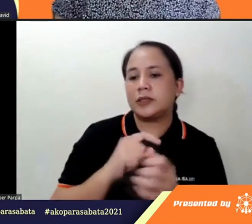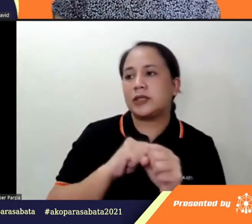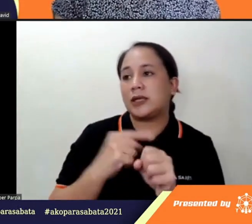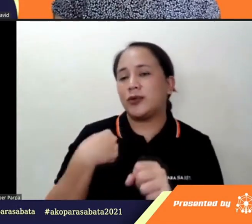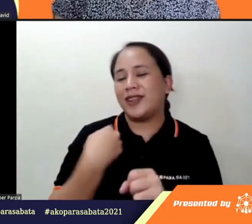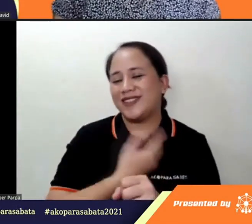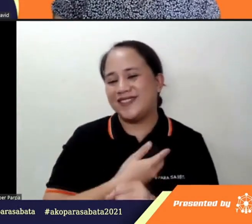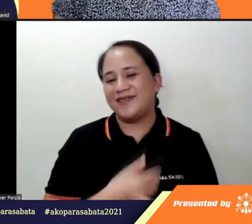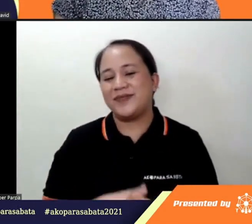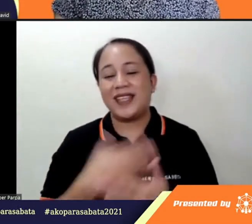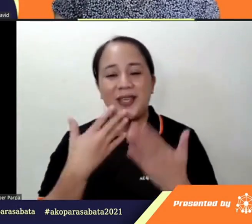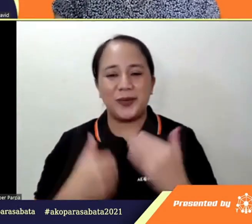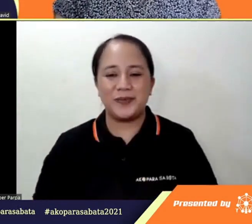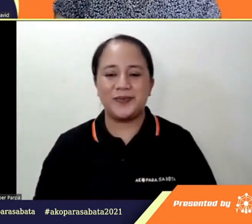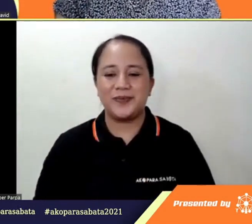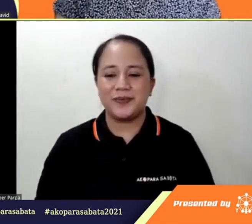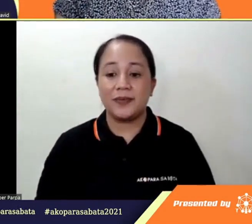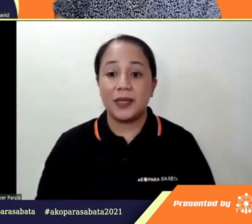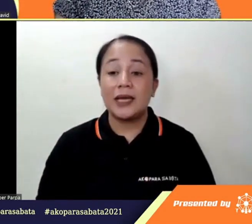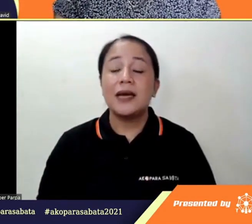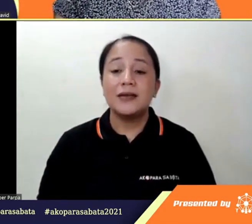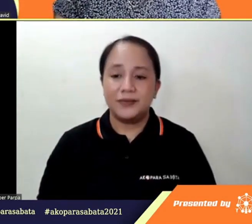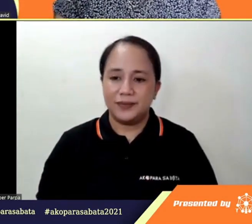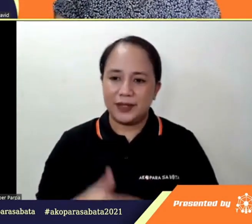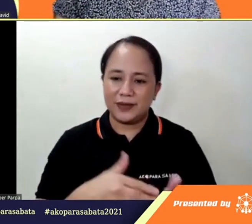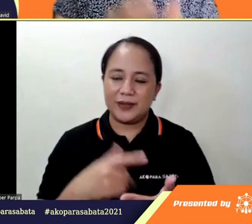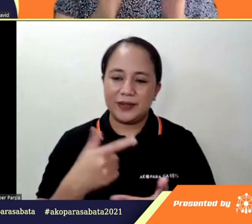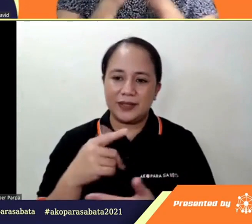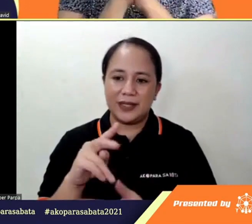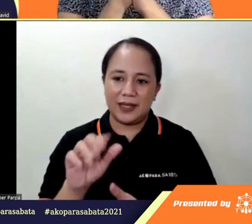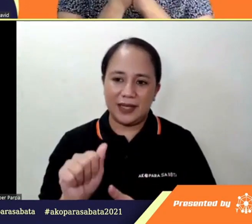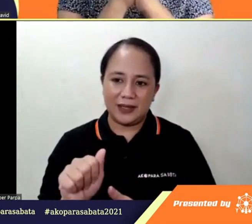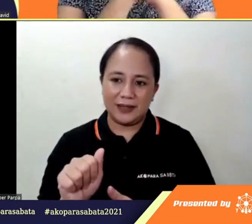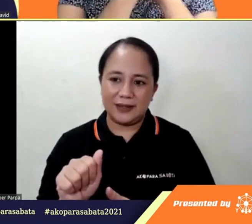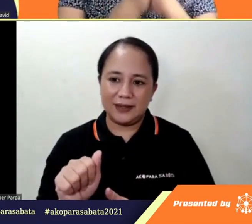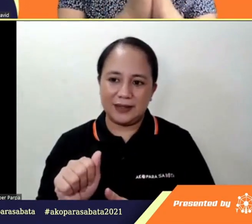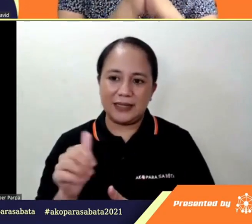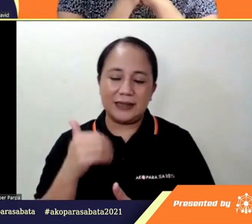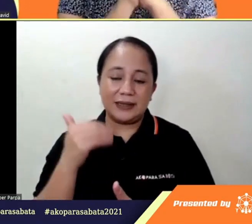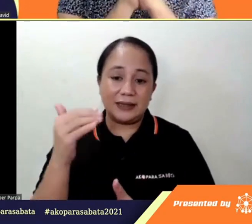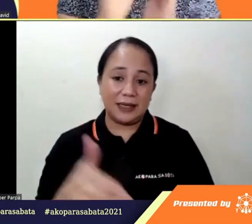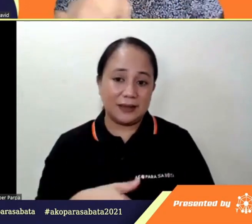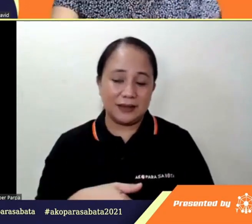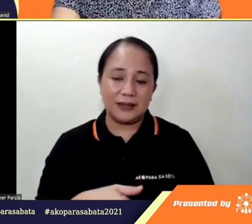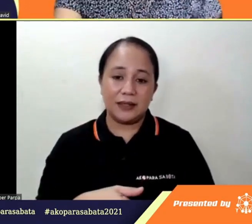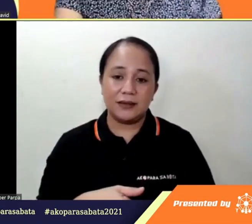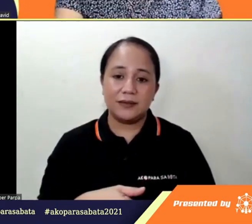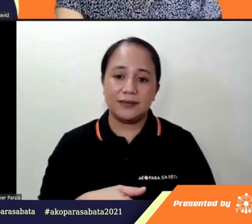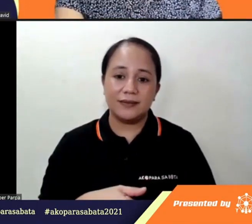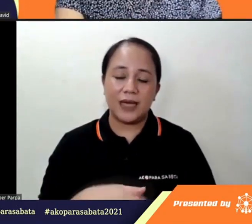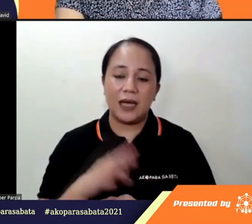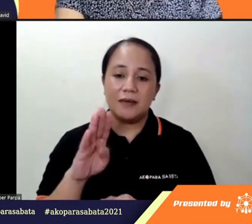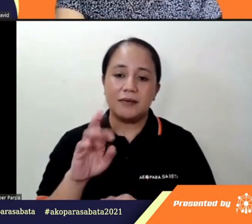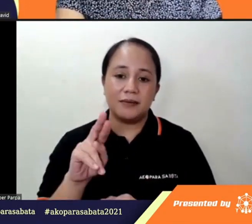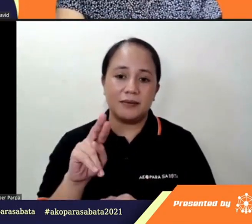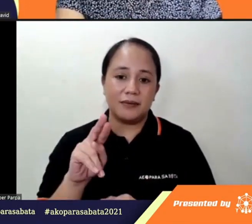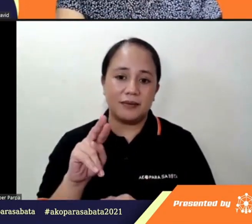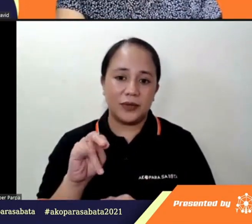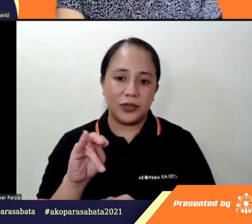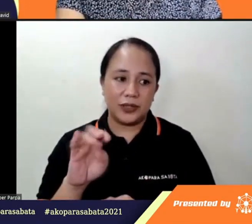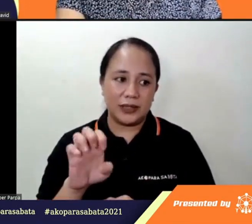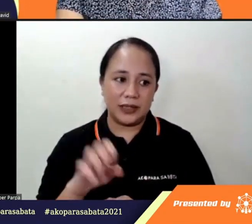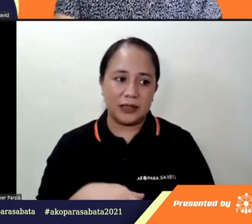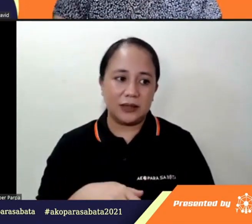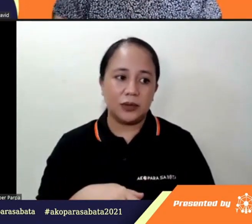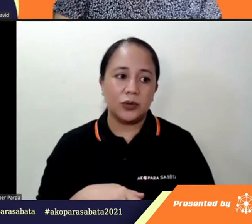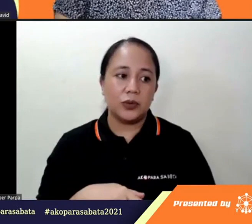us. Thank you. Thank you, Dr. Gina Hechanova Alampay. Thank you. Doc Bernie. Yeah. I'm going